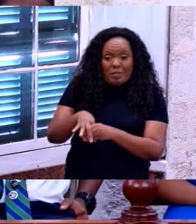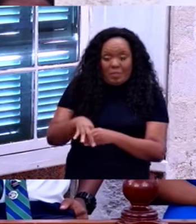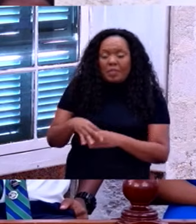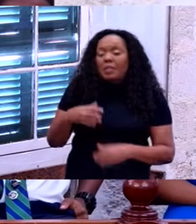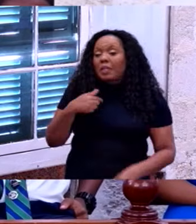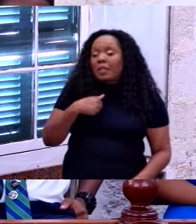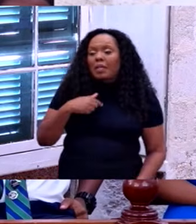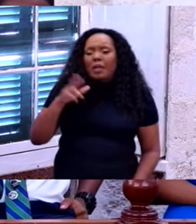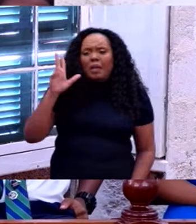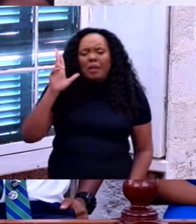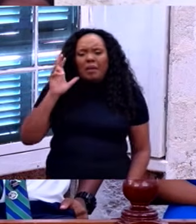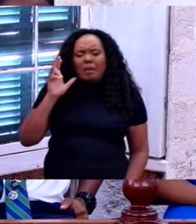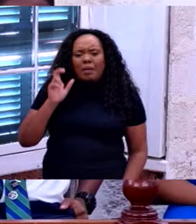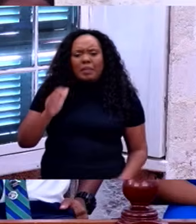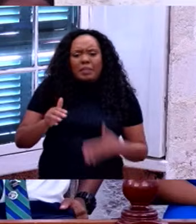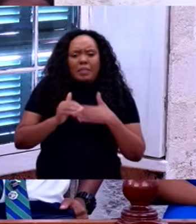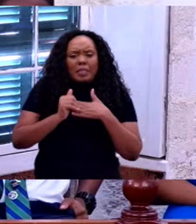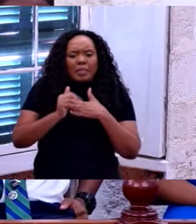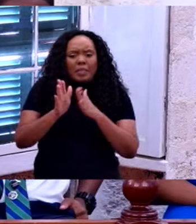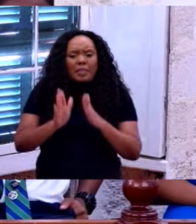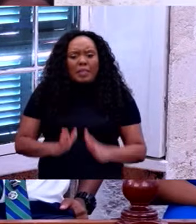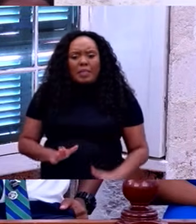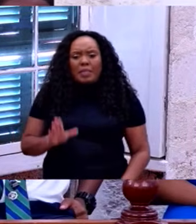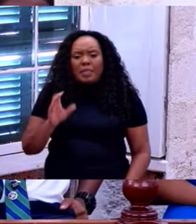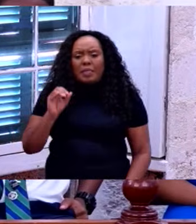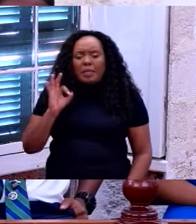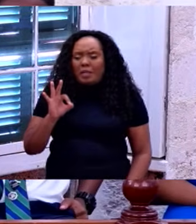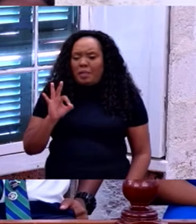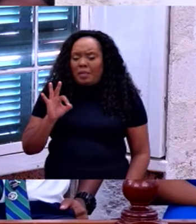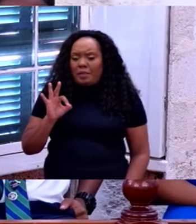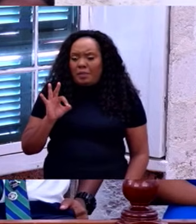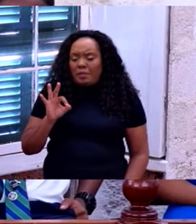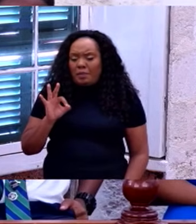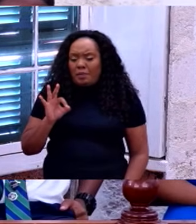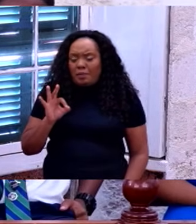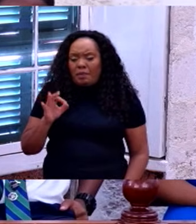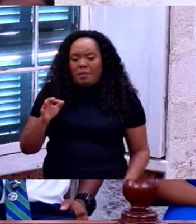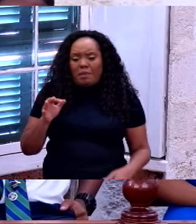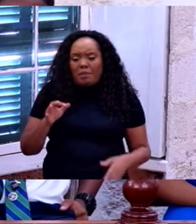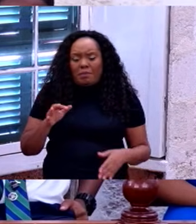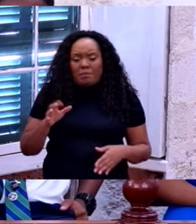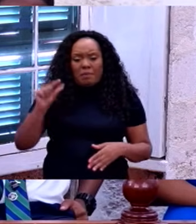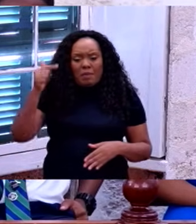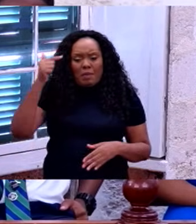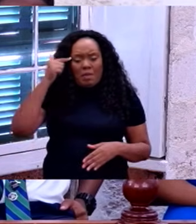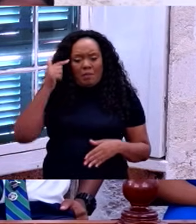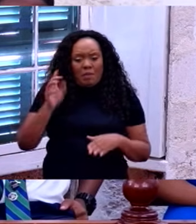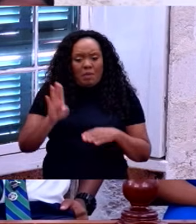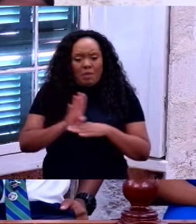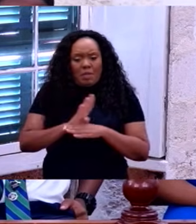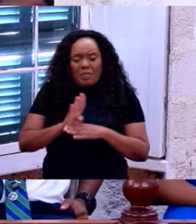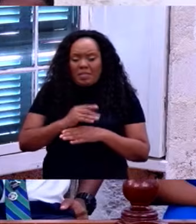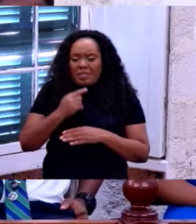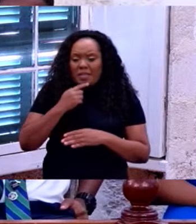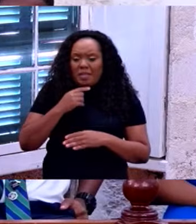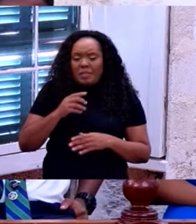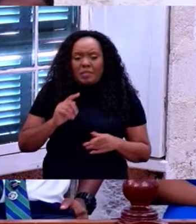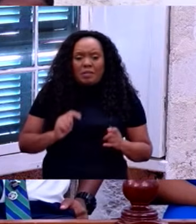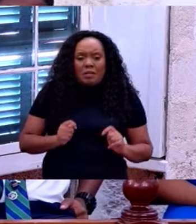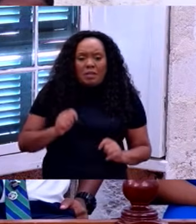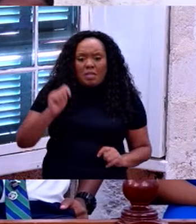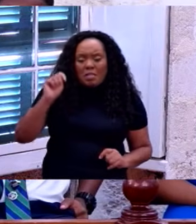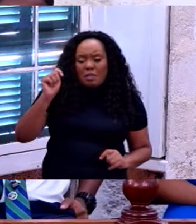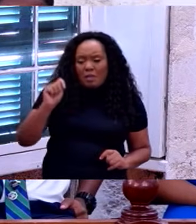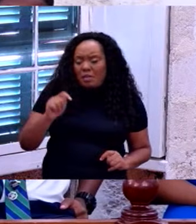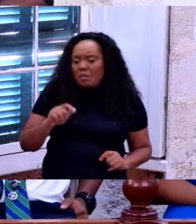of Trinidad not being able to govern, and there were times in Barbados where there was a close number and you